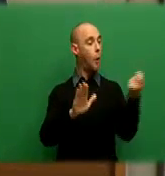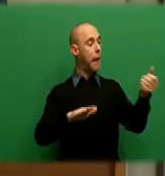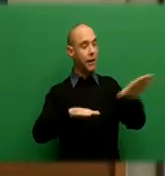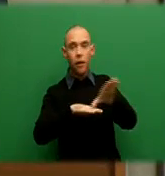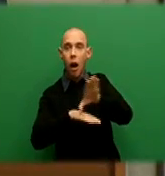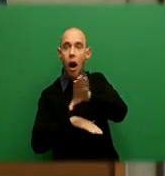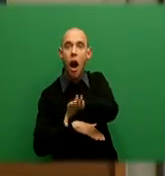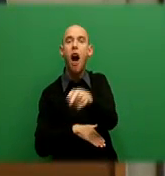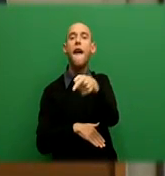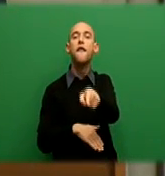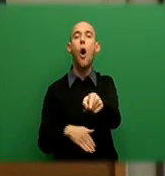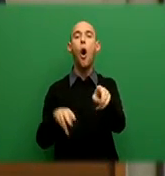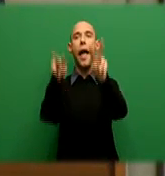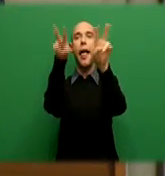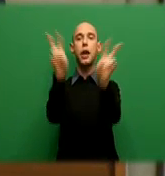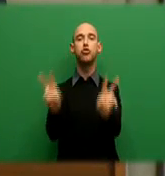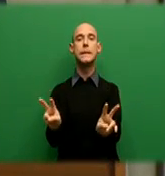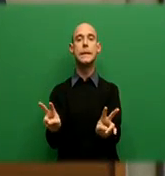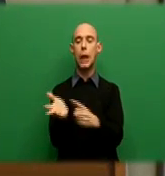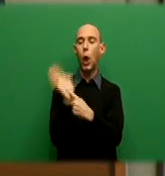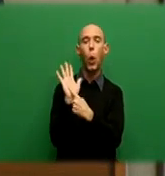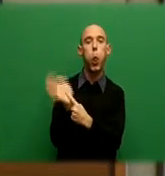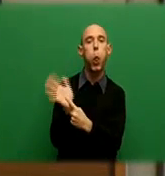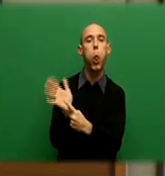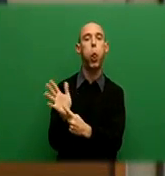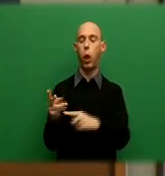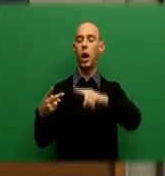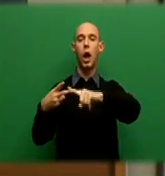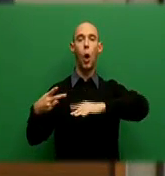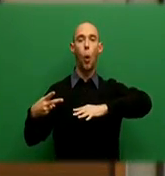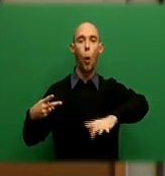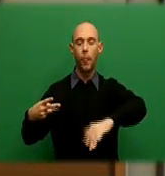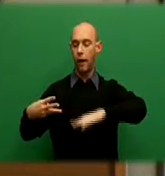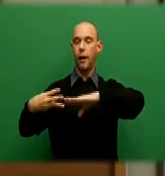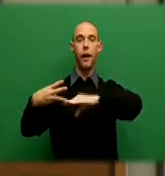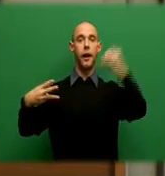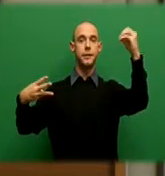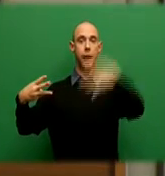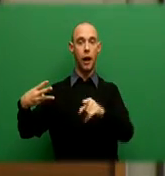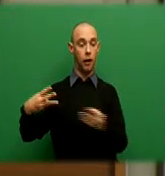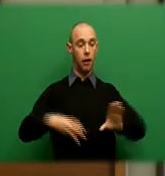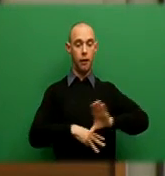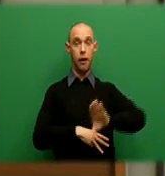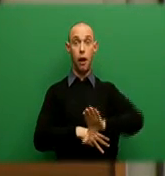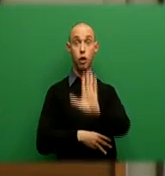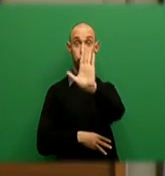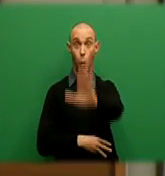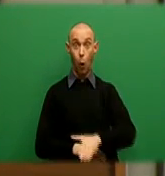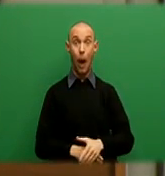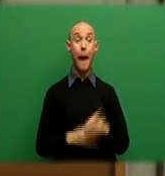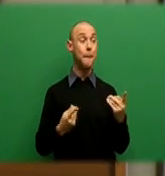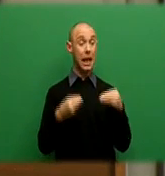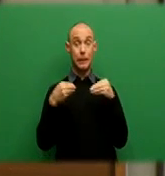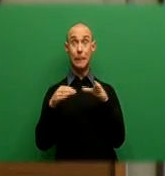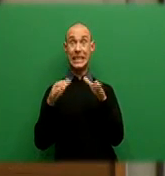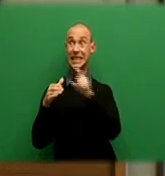sector, whilst in most other sectors, real capital investment contracted. These growth